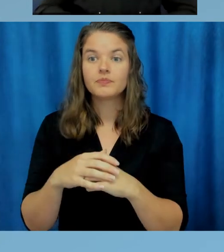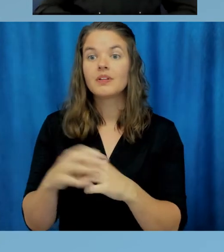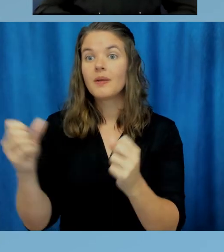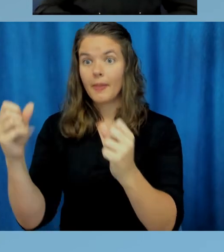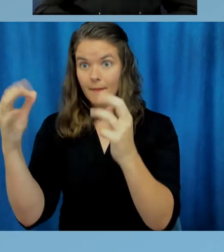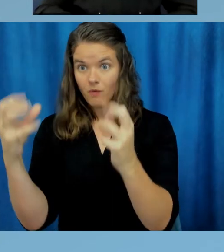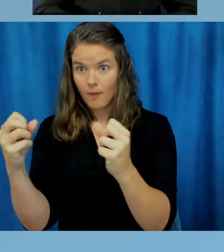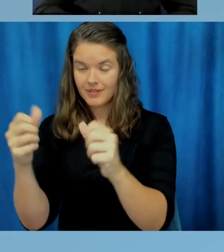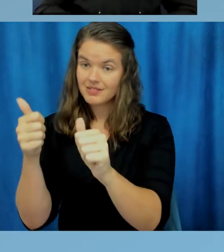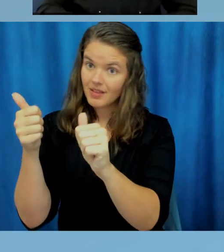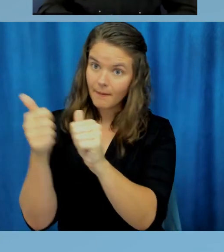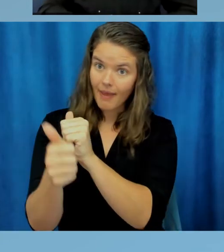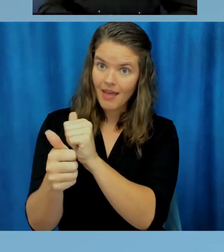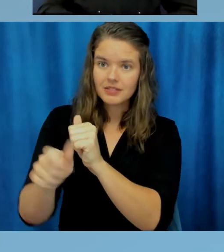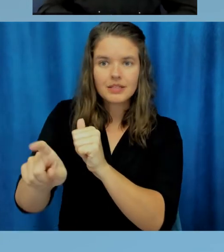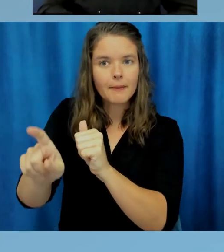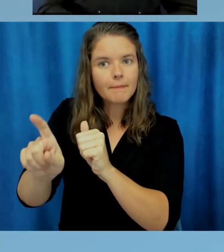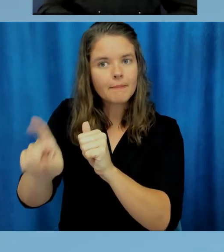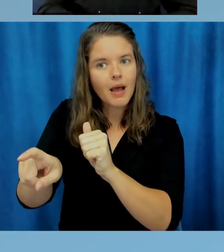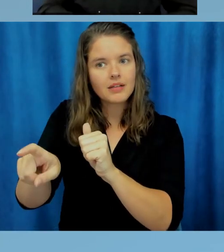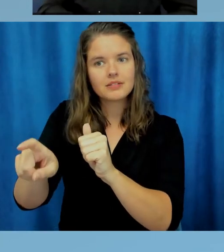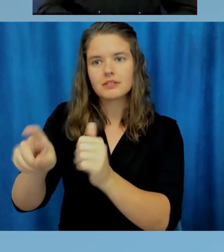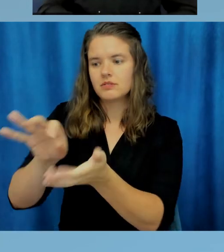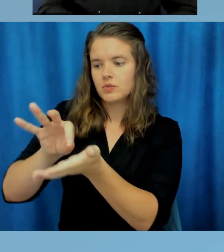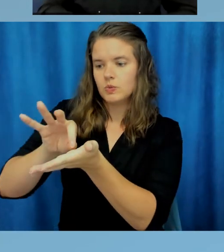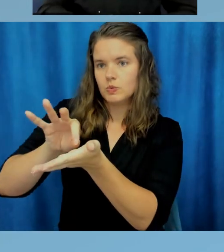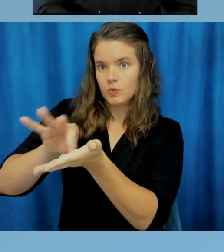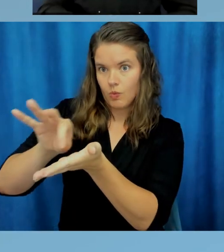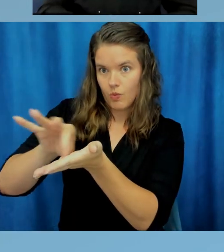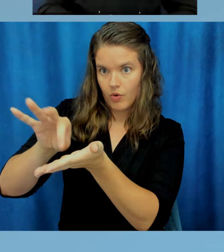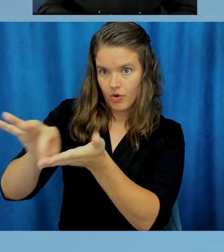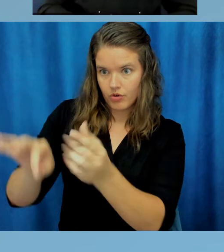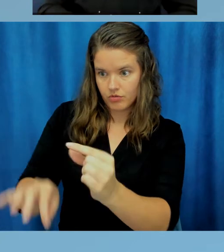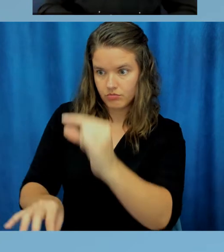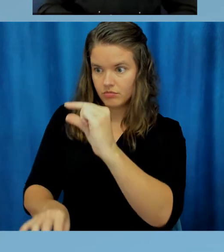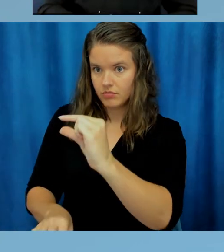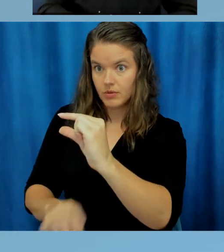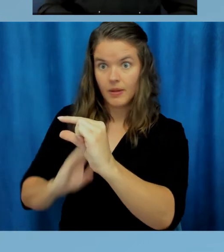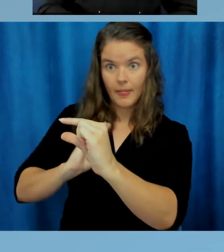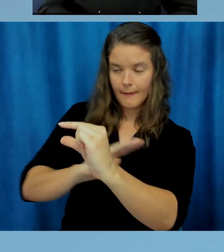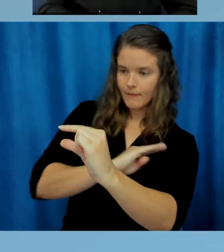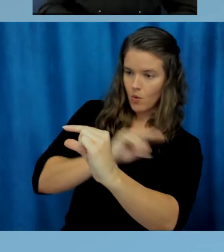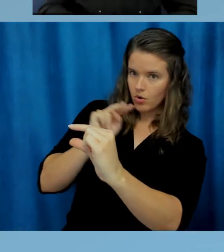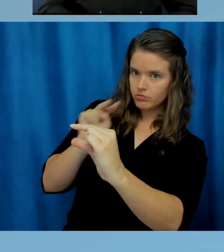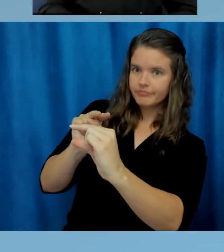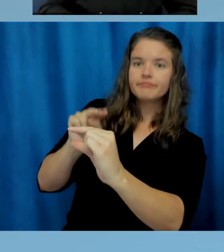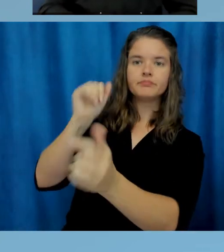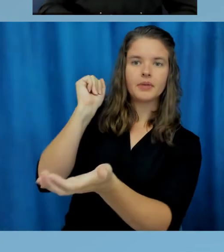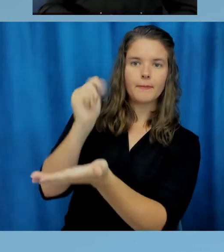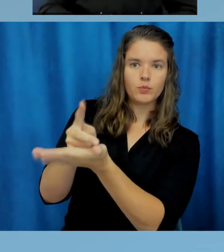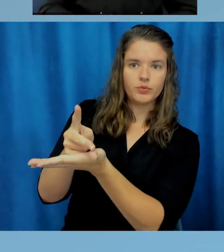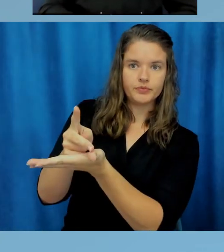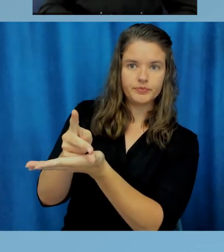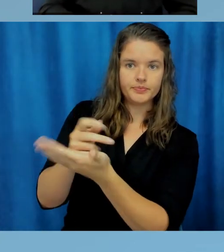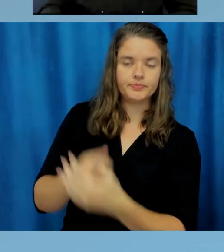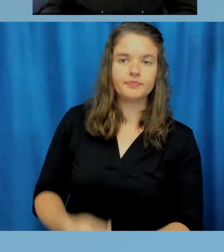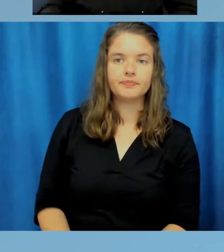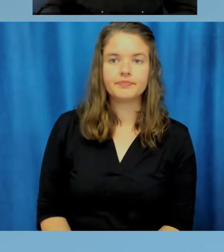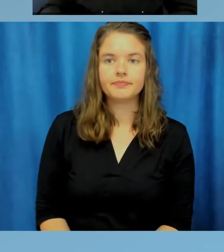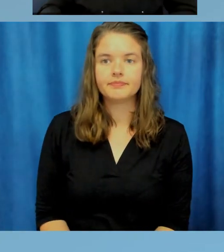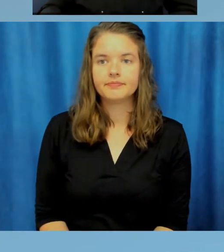pass the performance with a score that the board approves of.